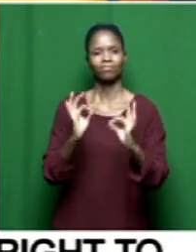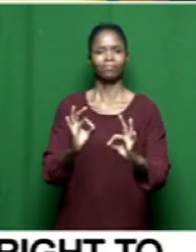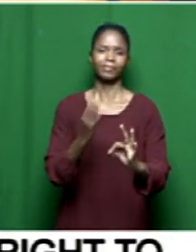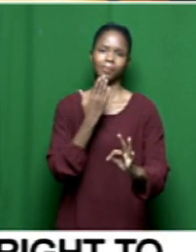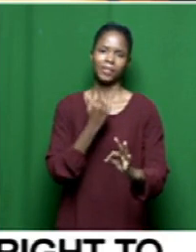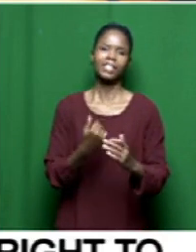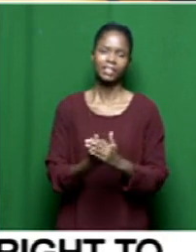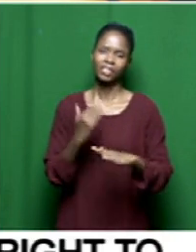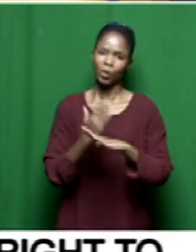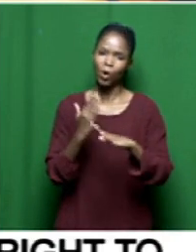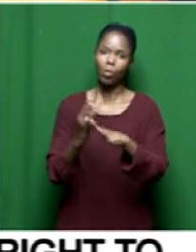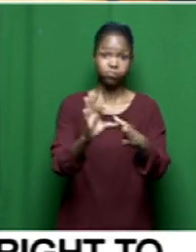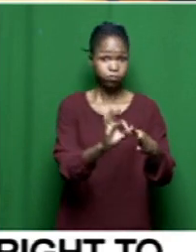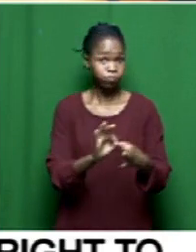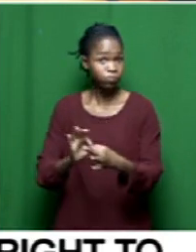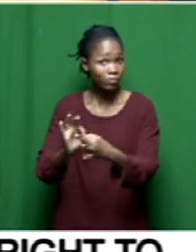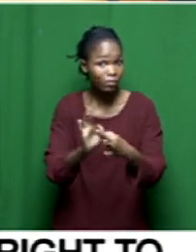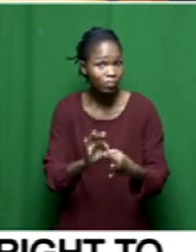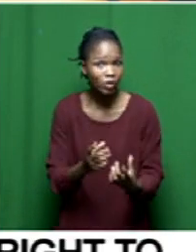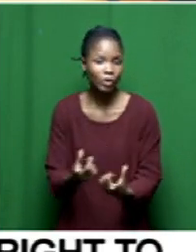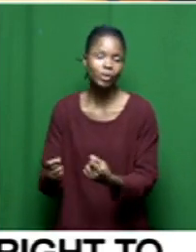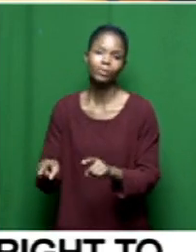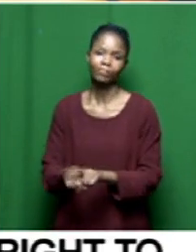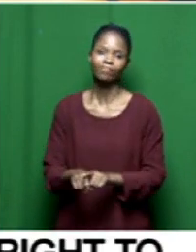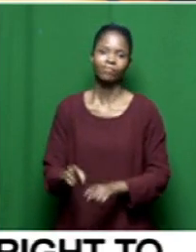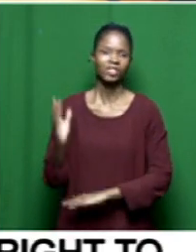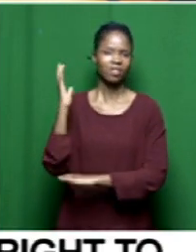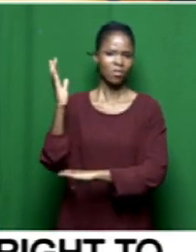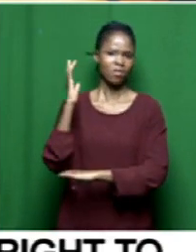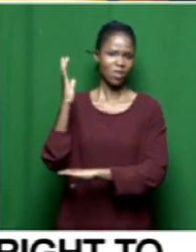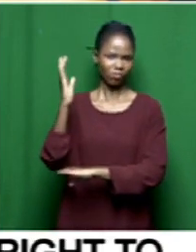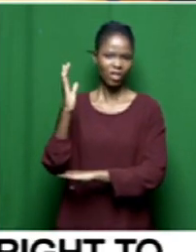and proceed with business of the day?